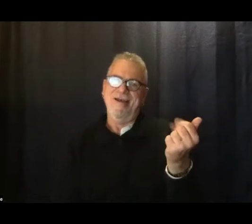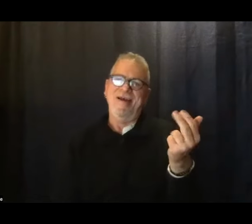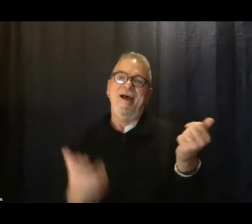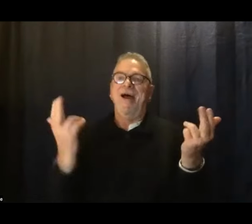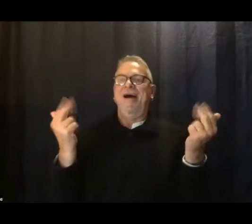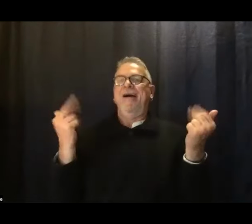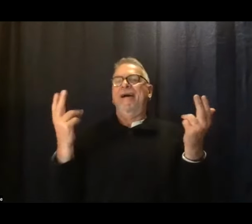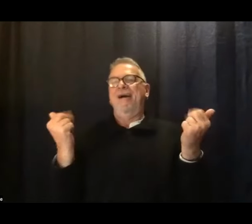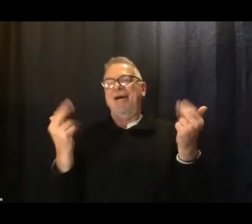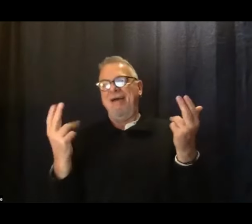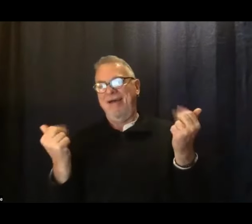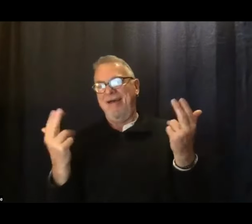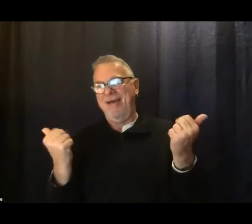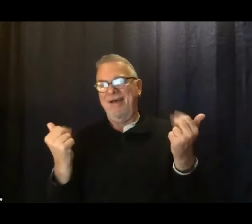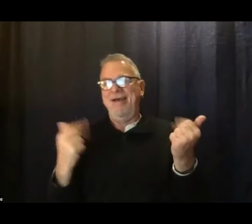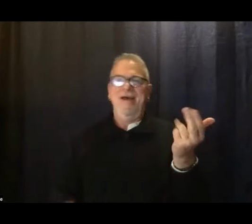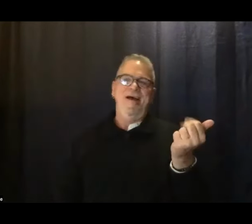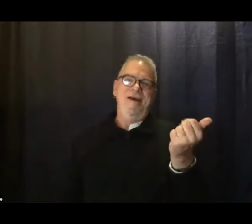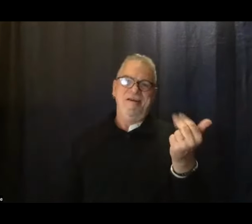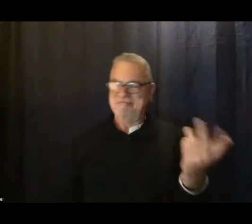And then, of course, ha, ha, ha,